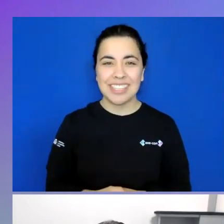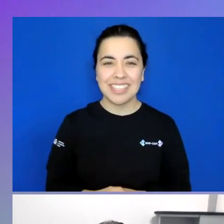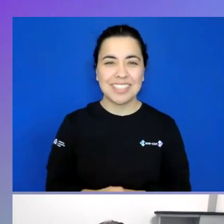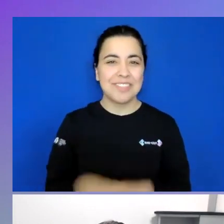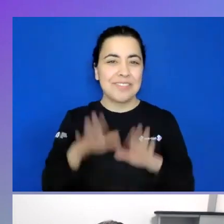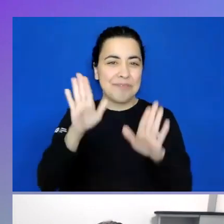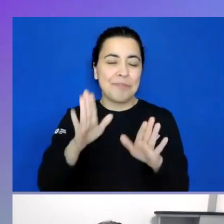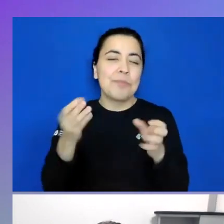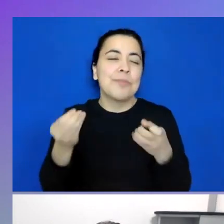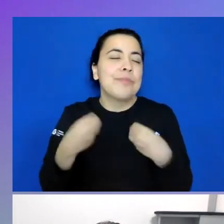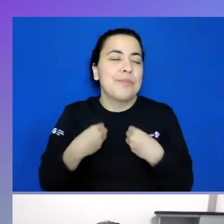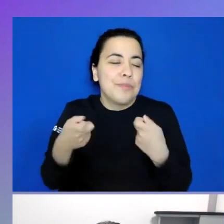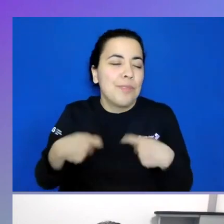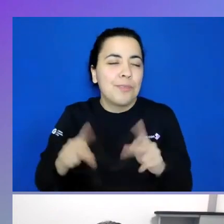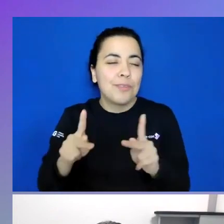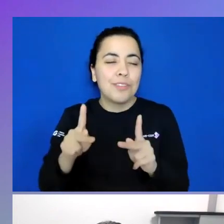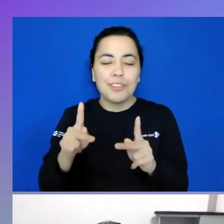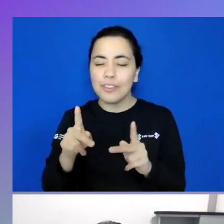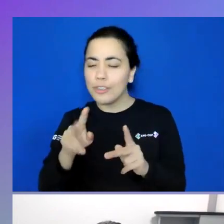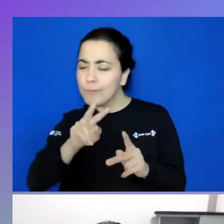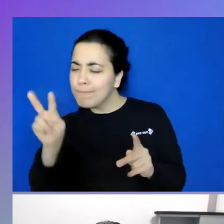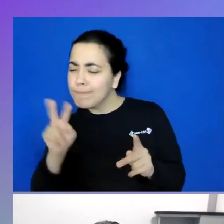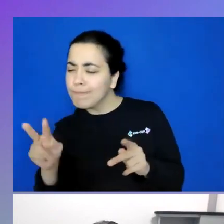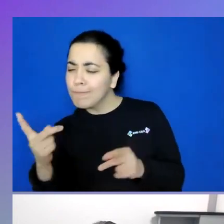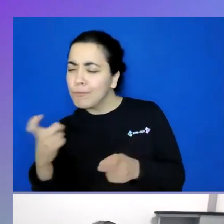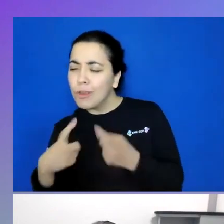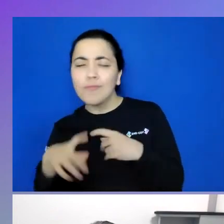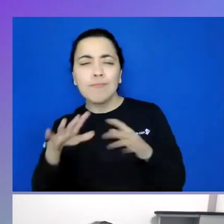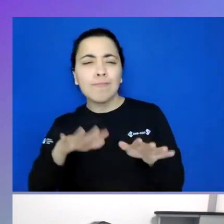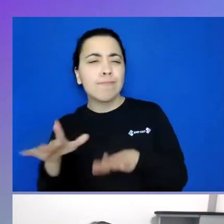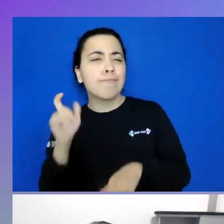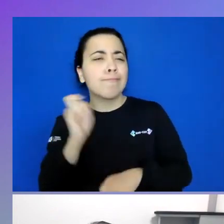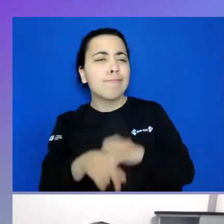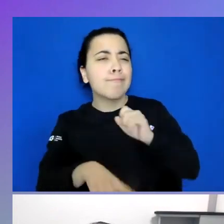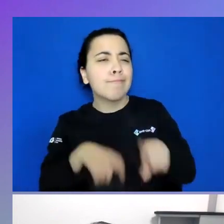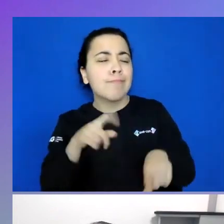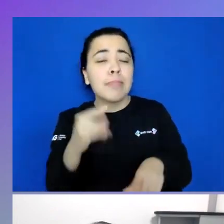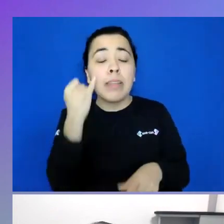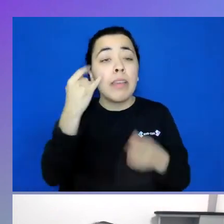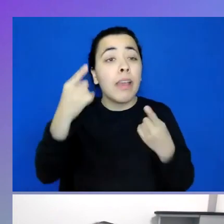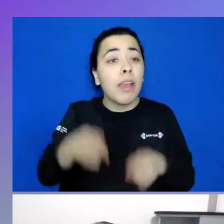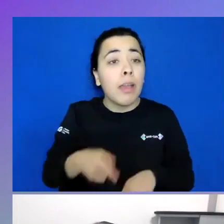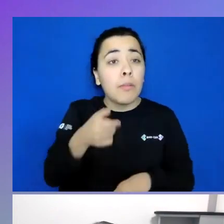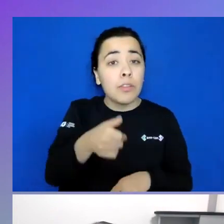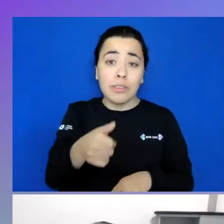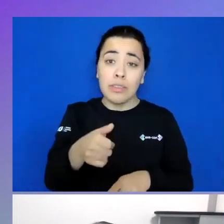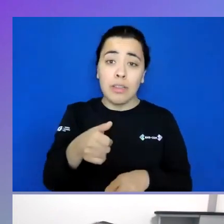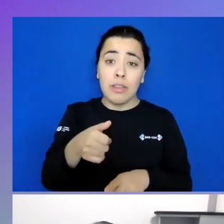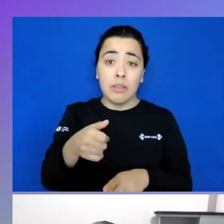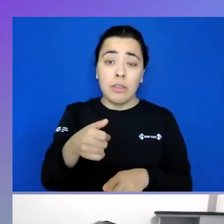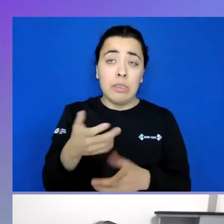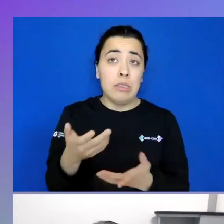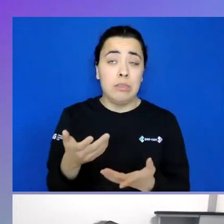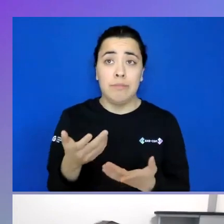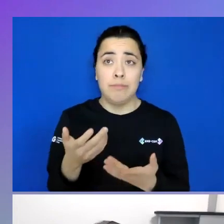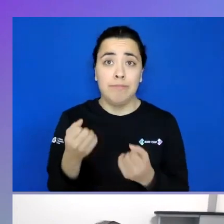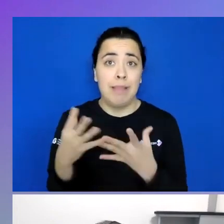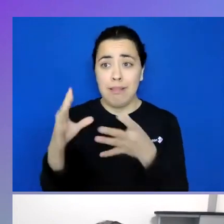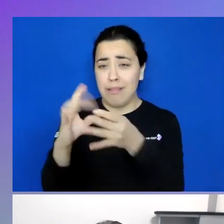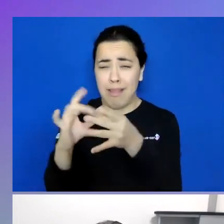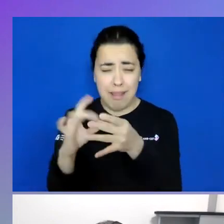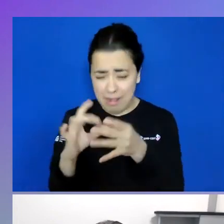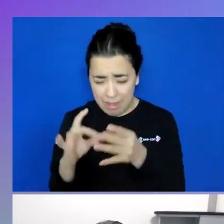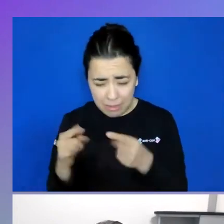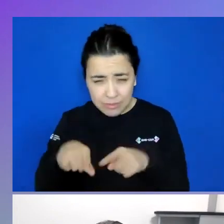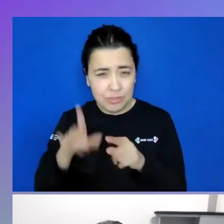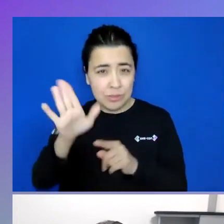us a chance to take these questions. Really, if you get this much commenting going on during your